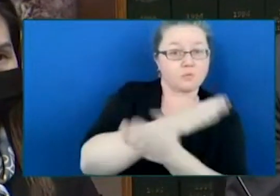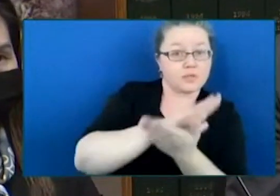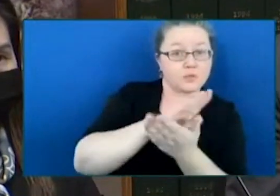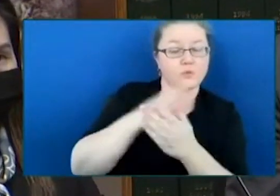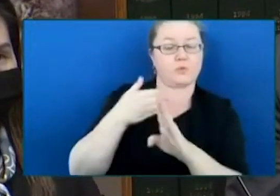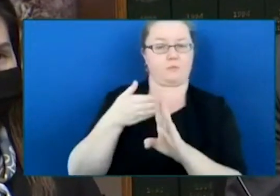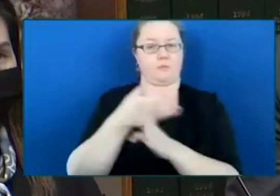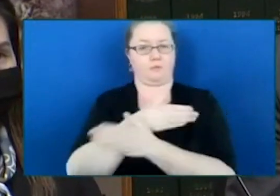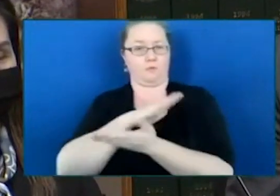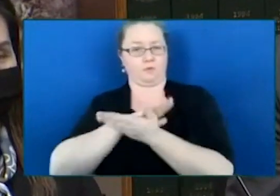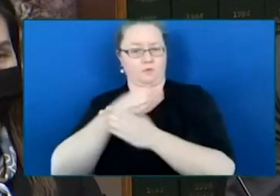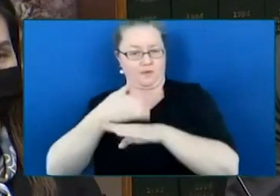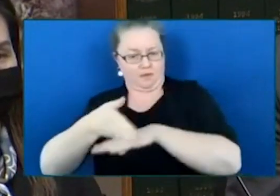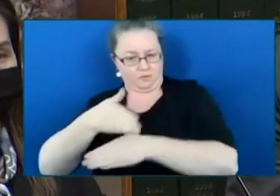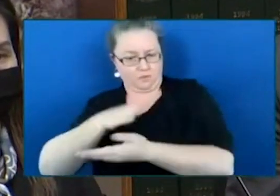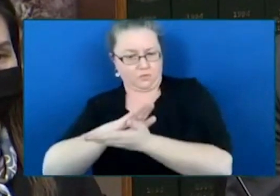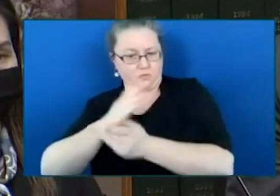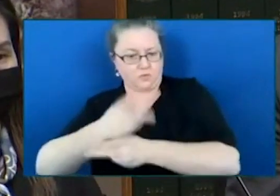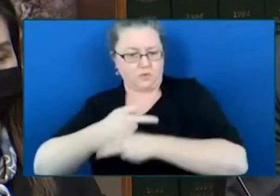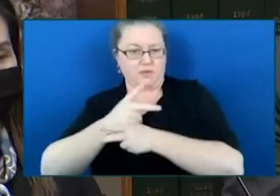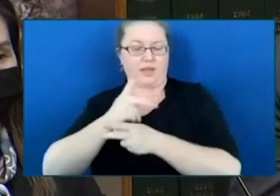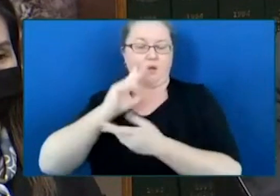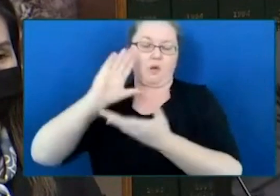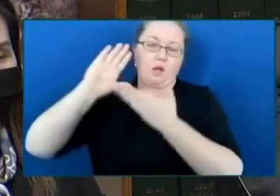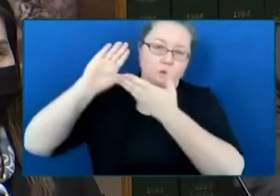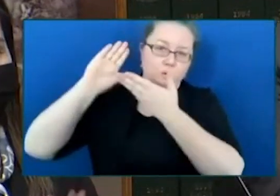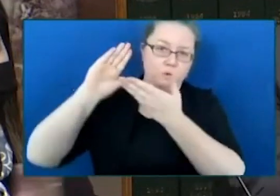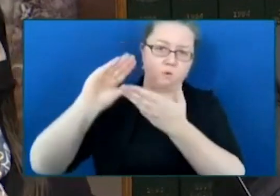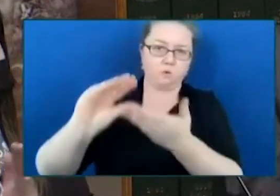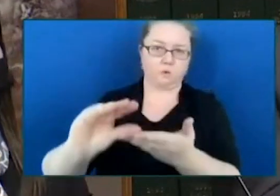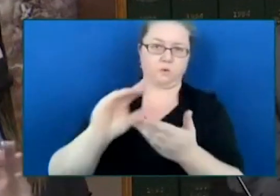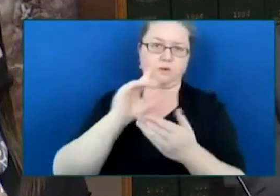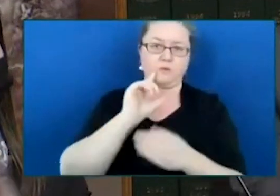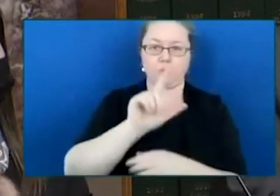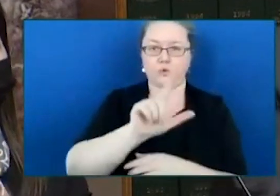than $20 a day for the 23-24 school year.